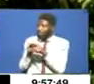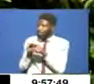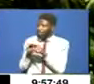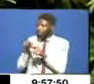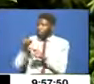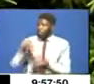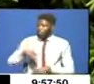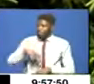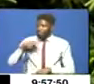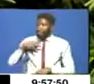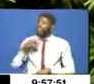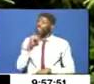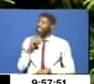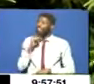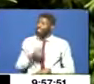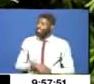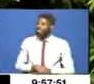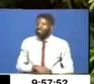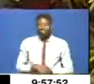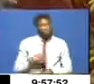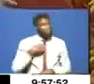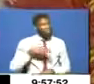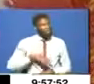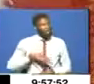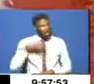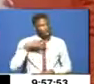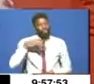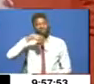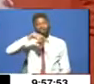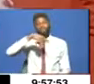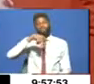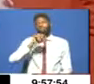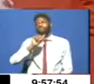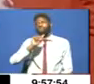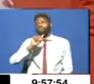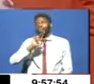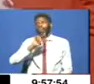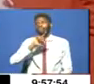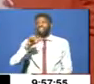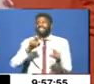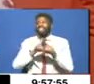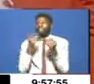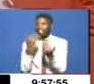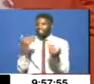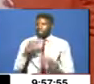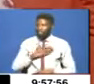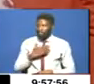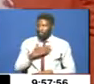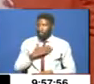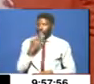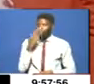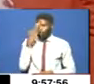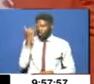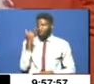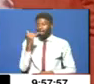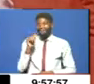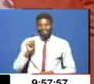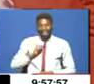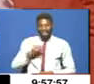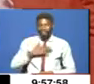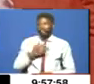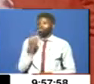father? I'm very proud of Paul and my children, because my two girls were at the